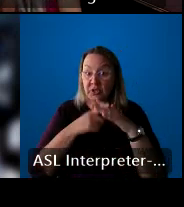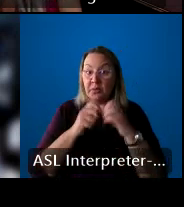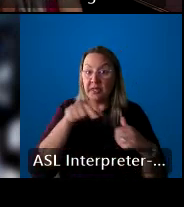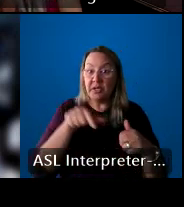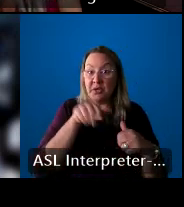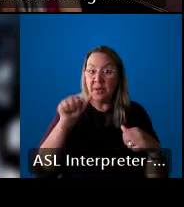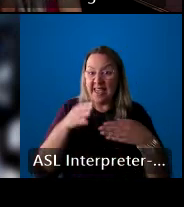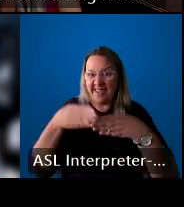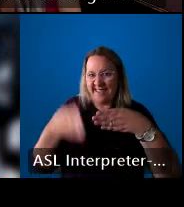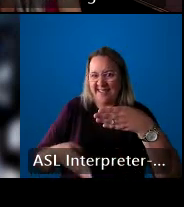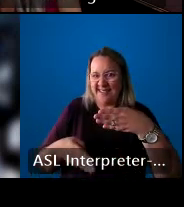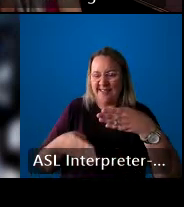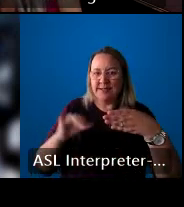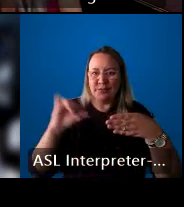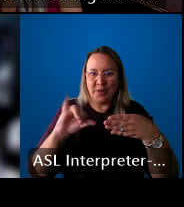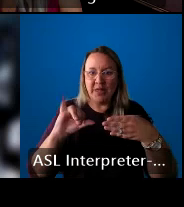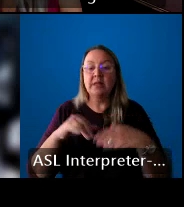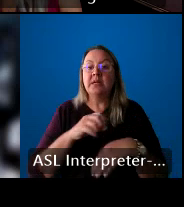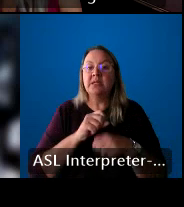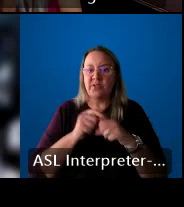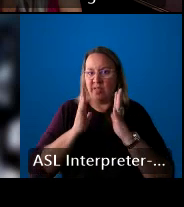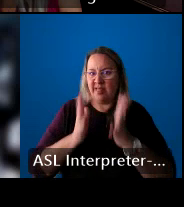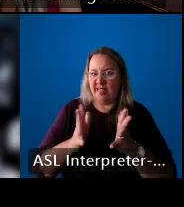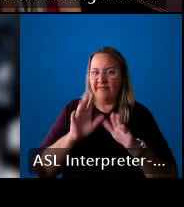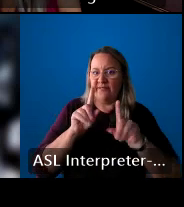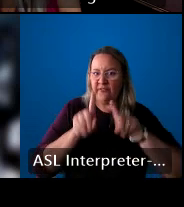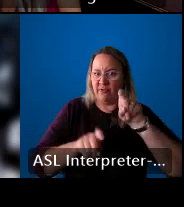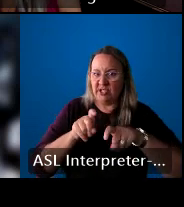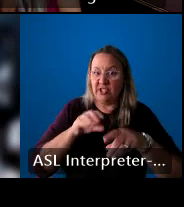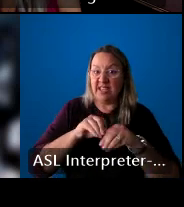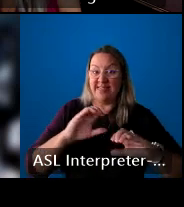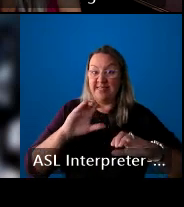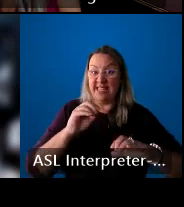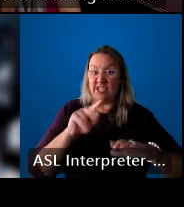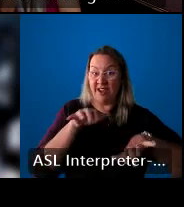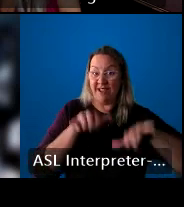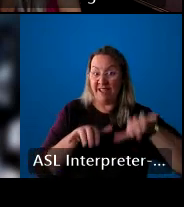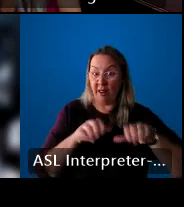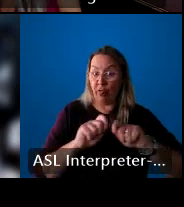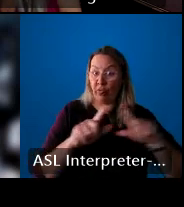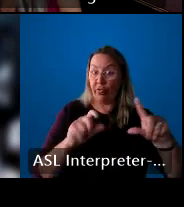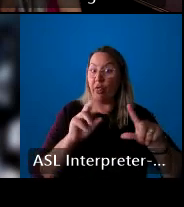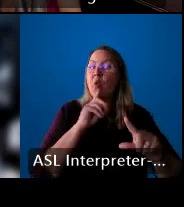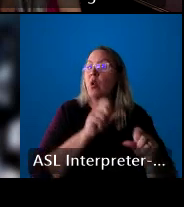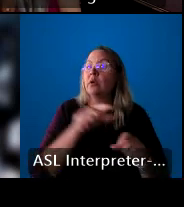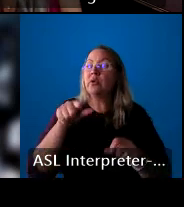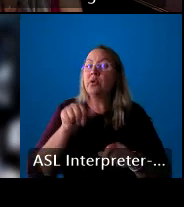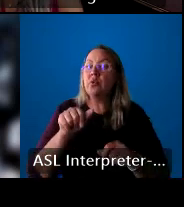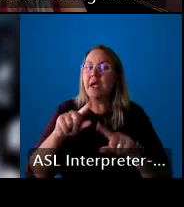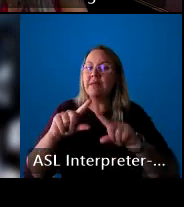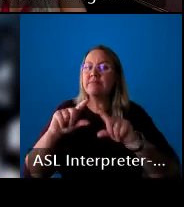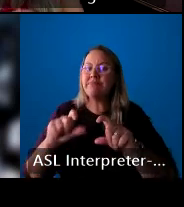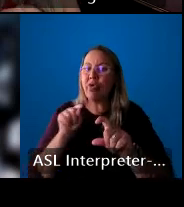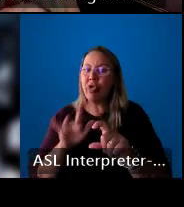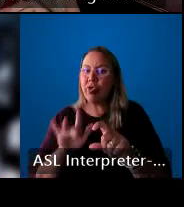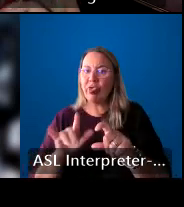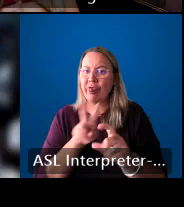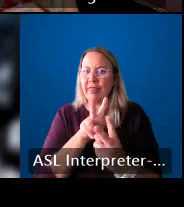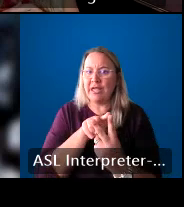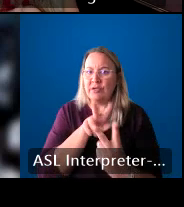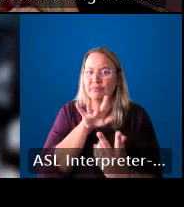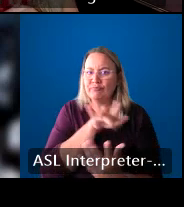so you all will be able to leave your questions either in the chat box or the Q&A box that will be located at the top of